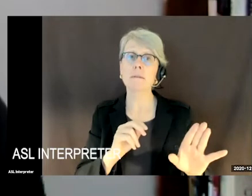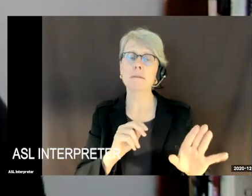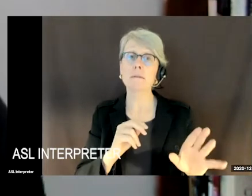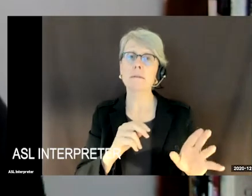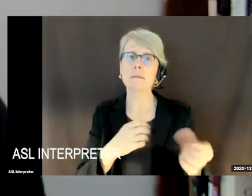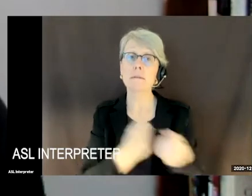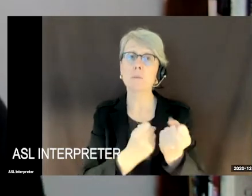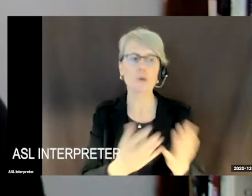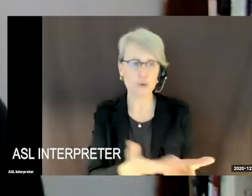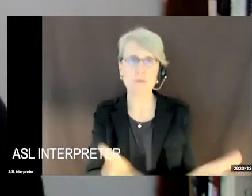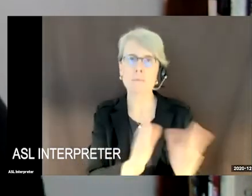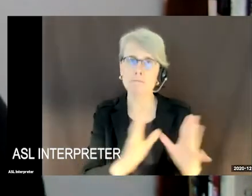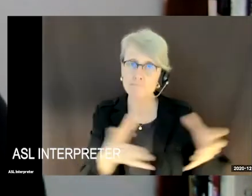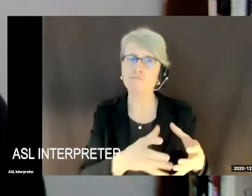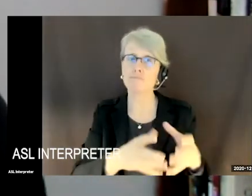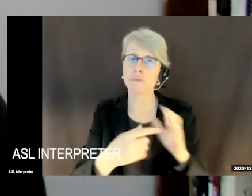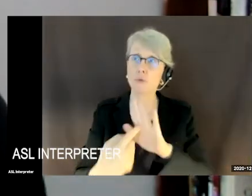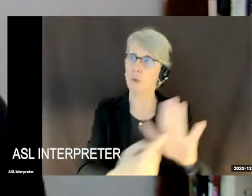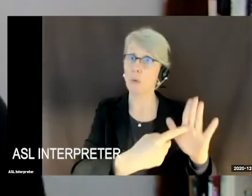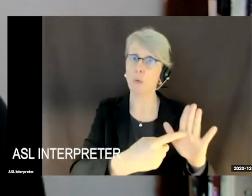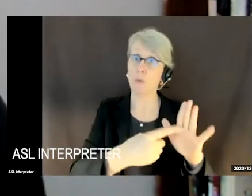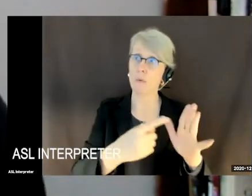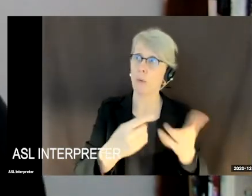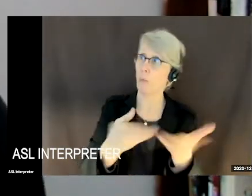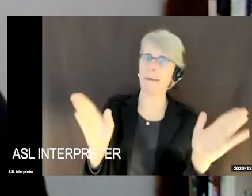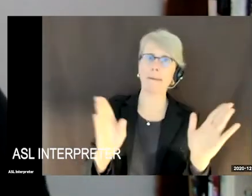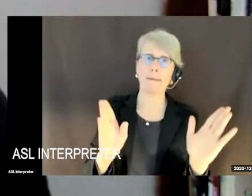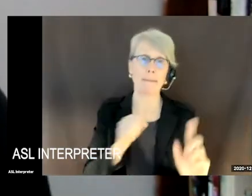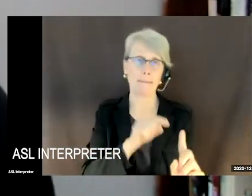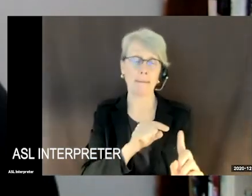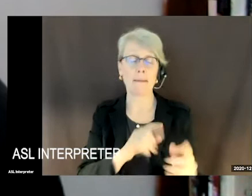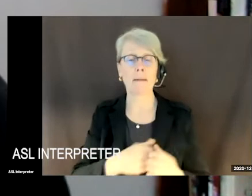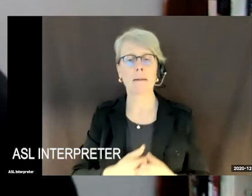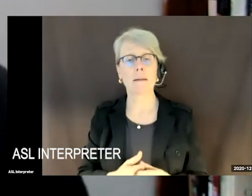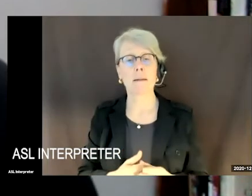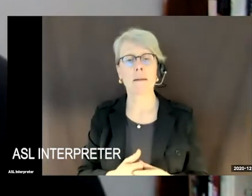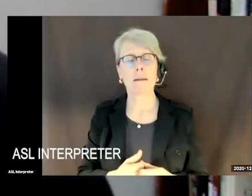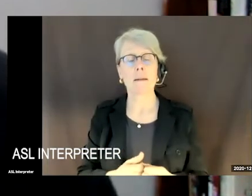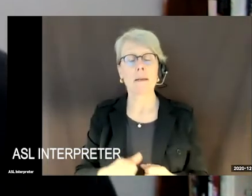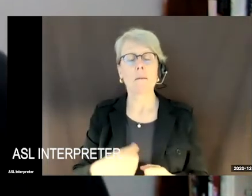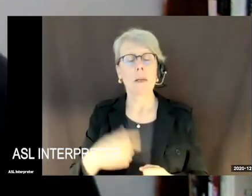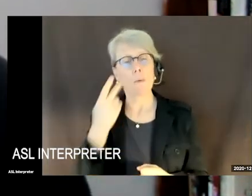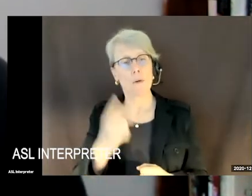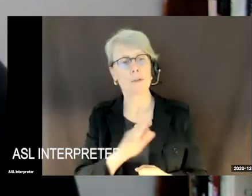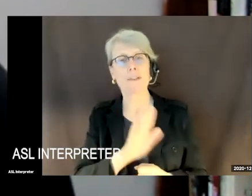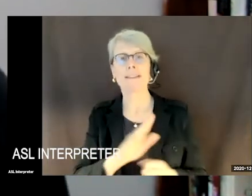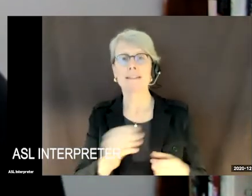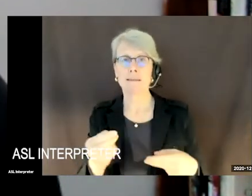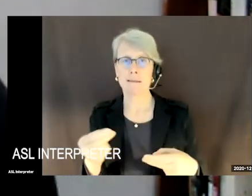comrades undertook. But also, I mean, when I saw his